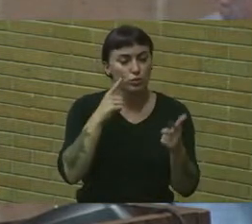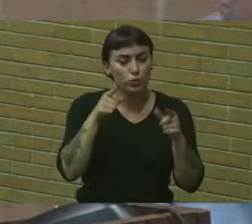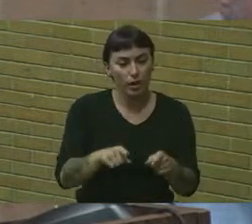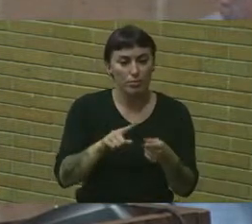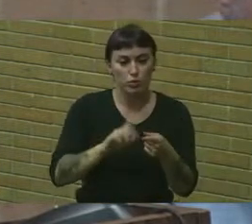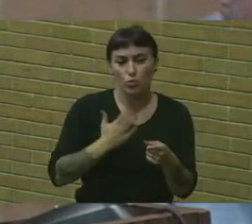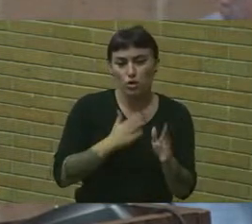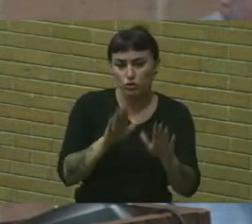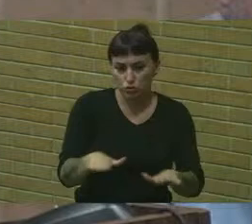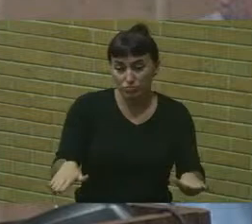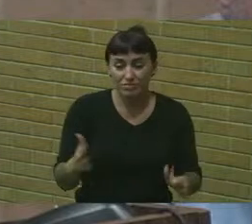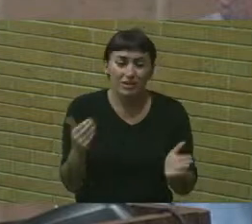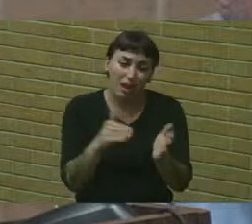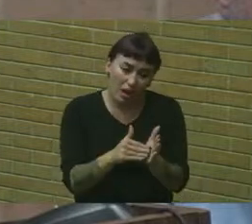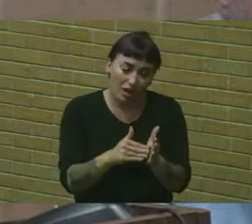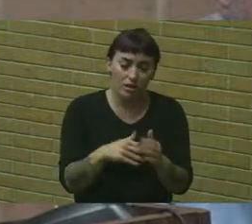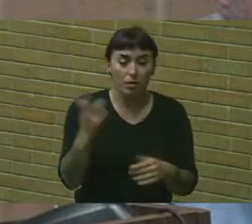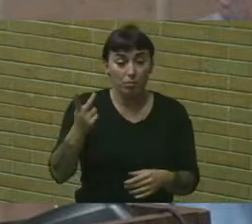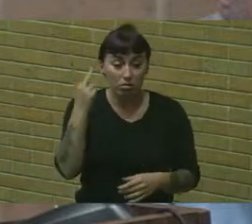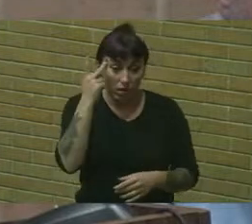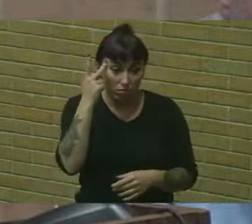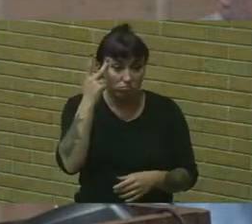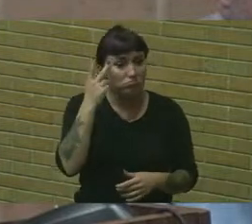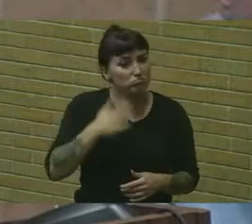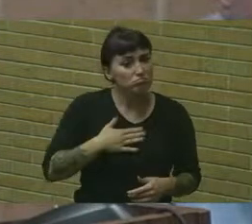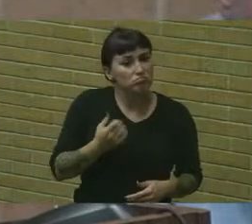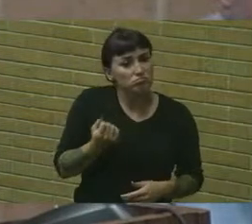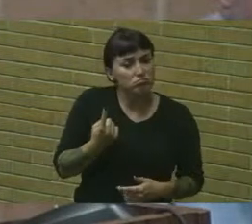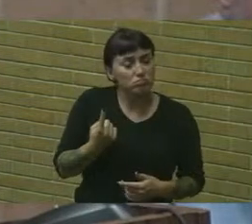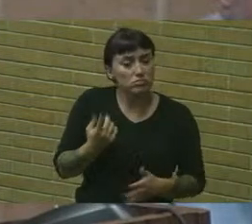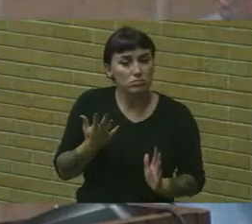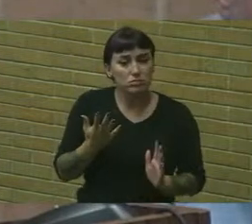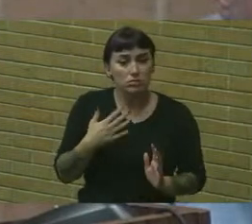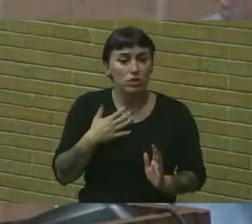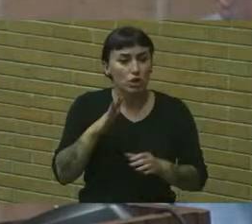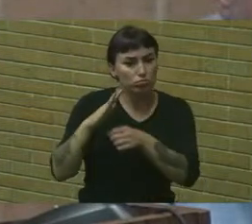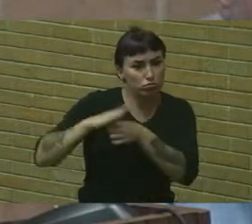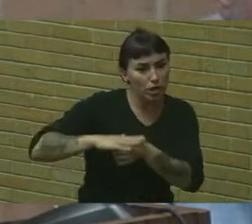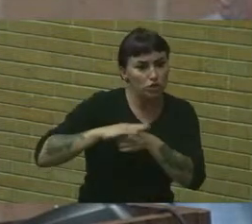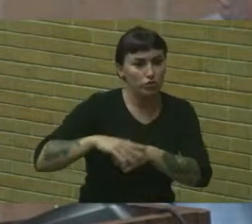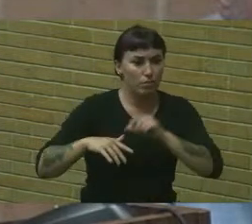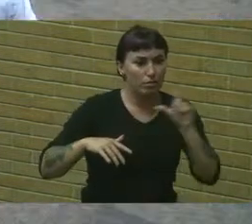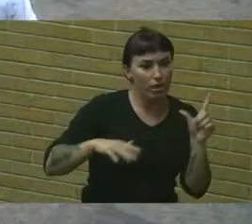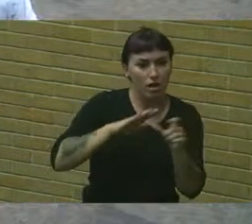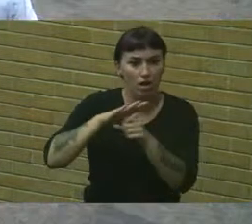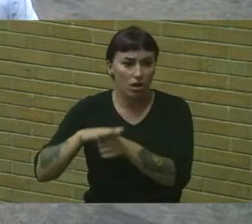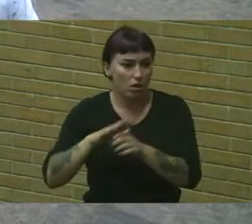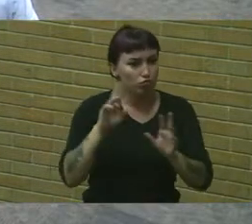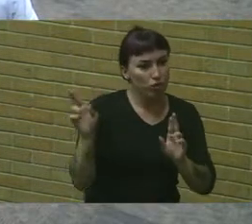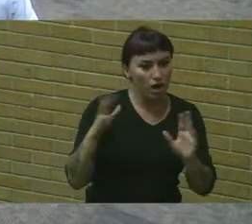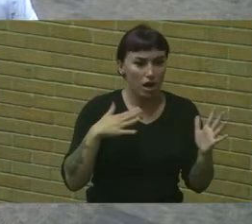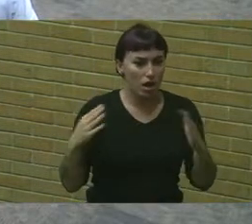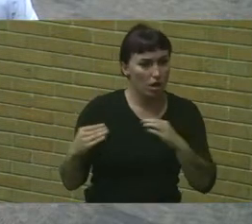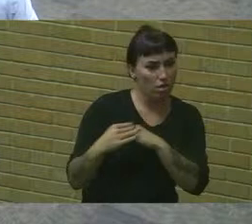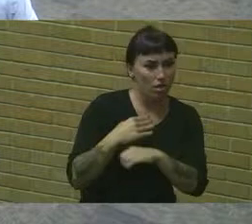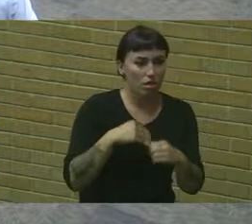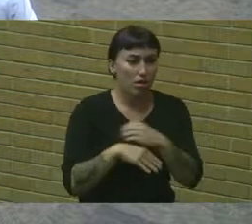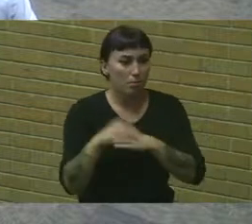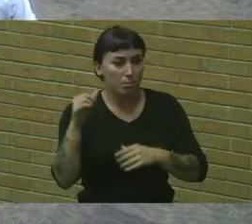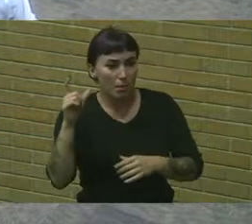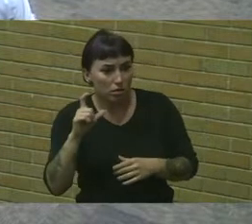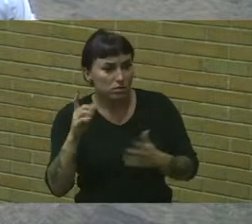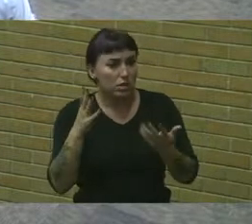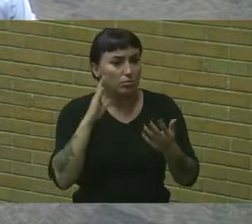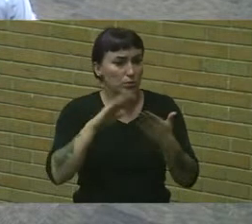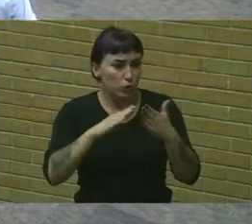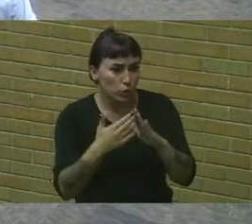our children? Again, politically, I understand you're getting pressure from the left, you're getting pressure from the right, you're getting pressure from the Muslim community, you're